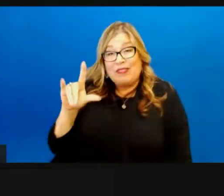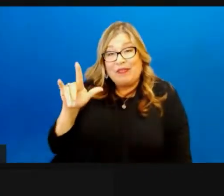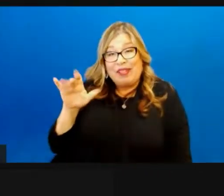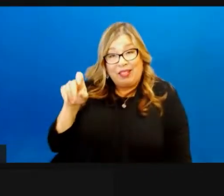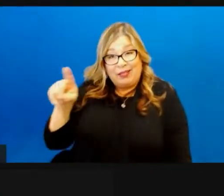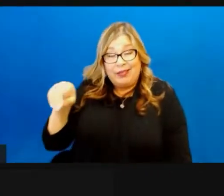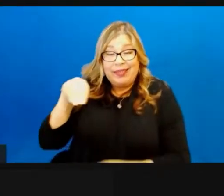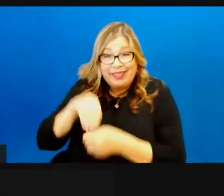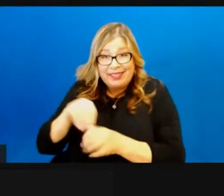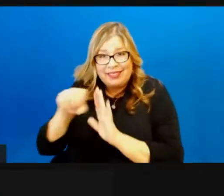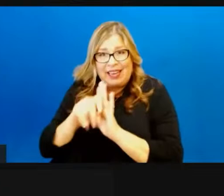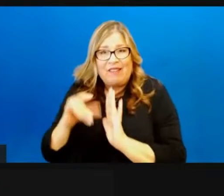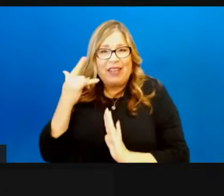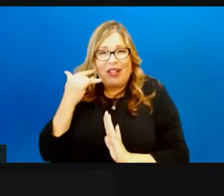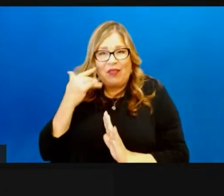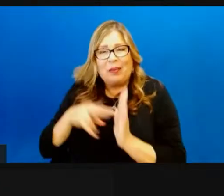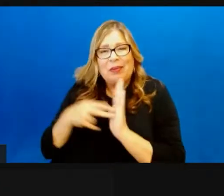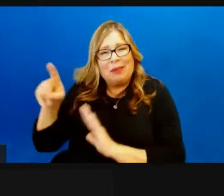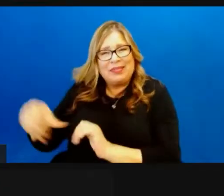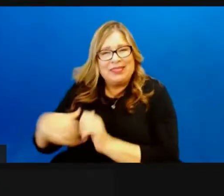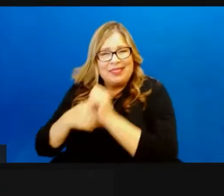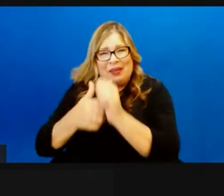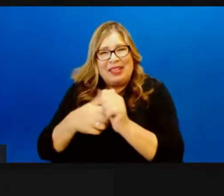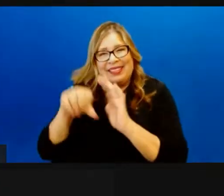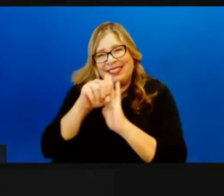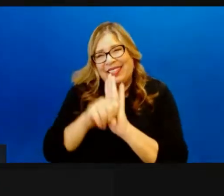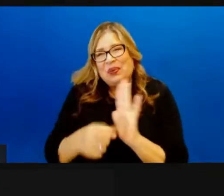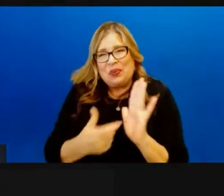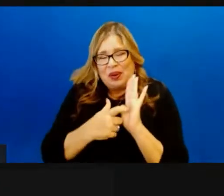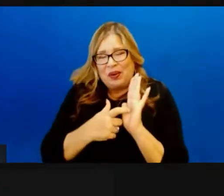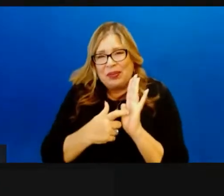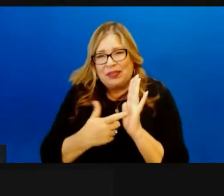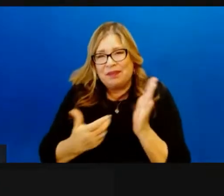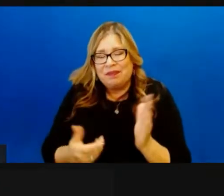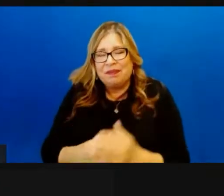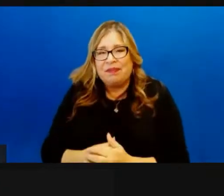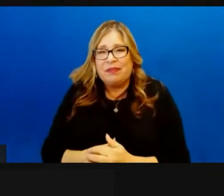apply, and I think that will be an important